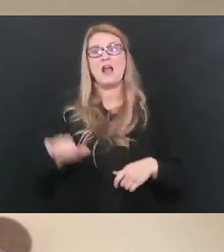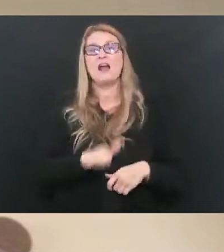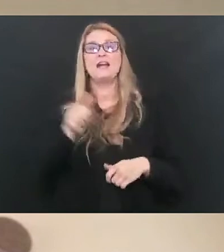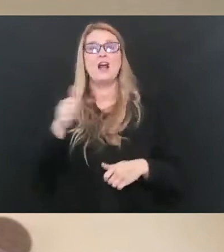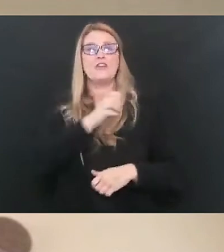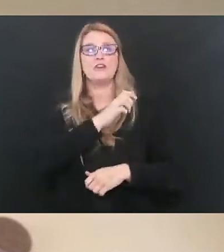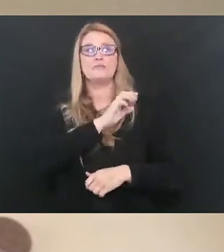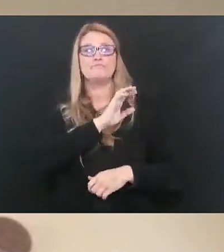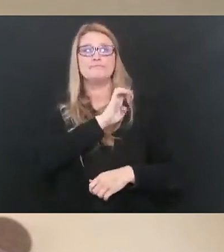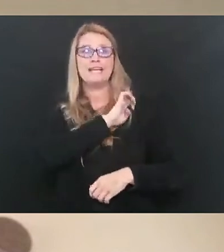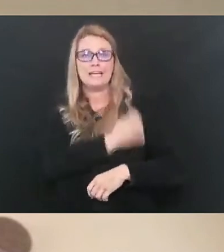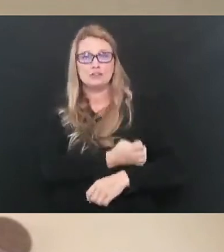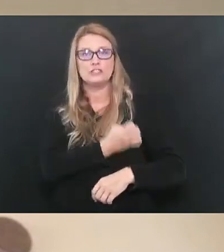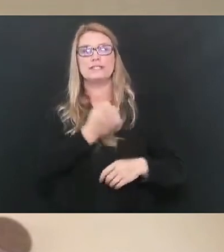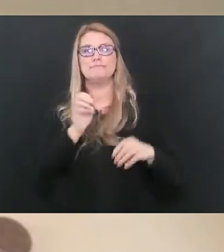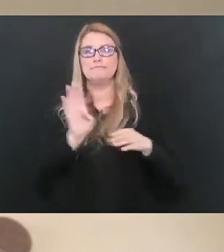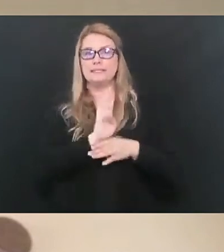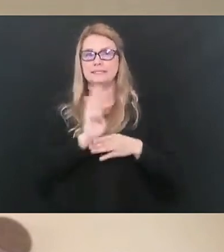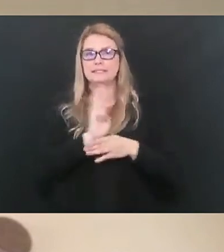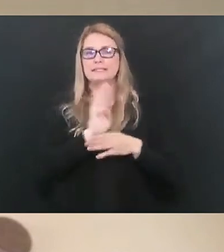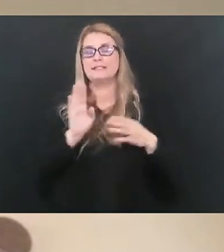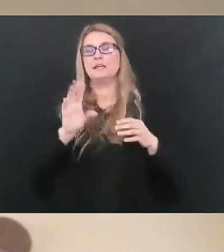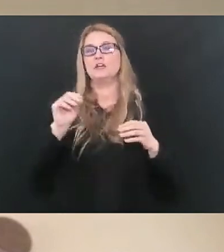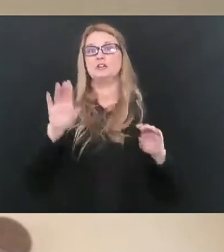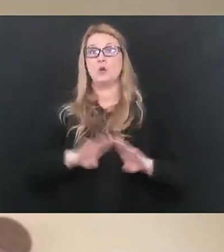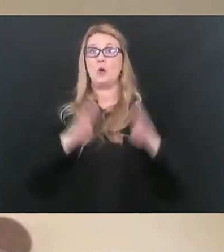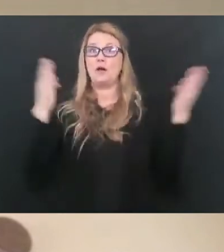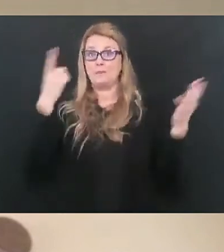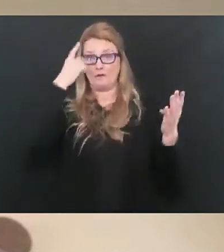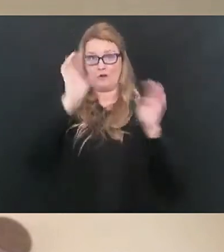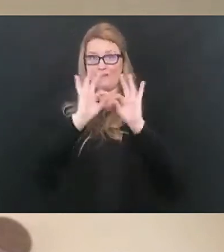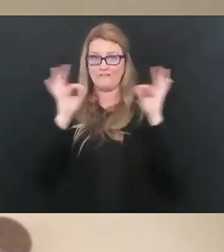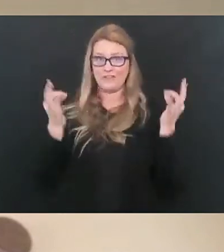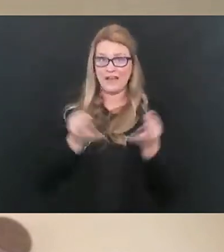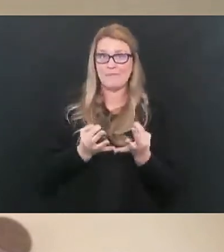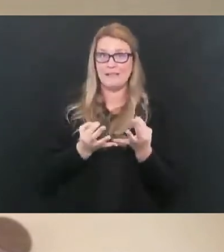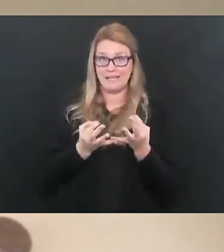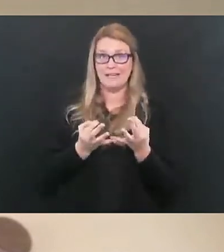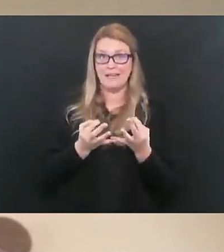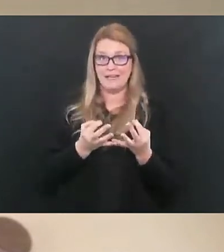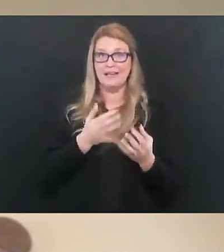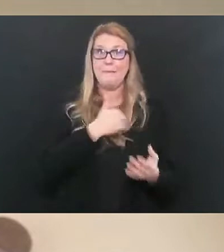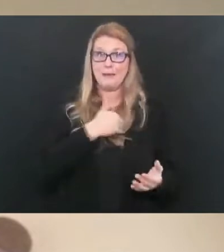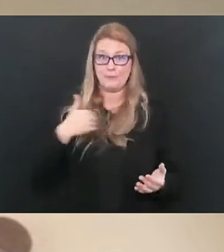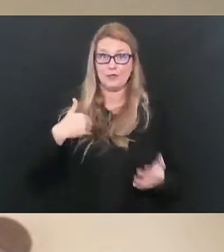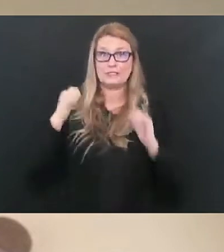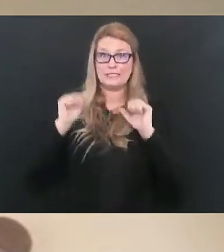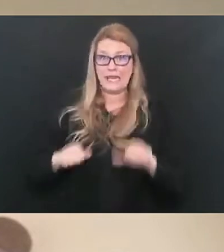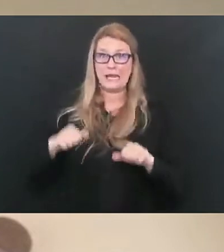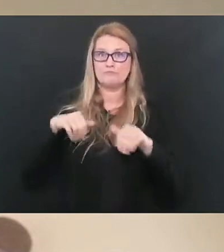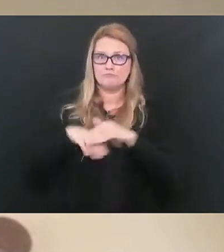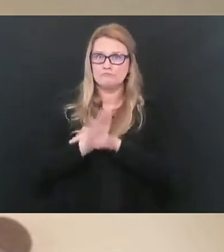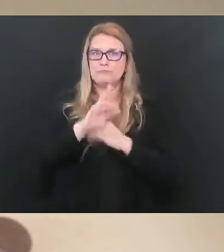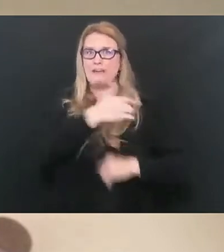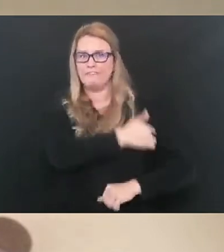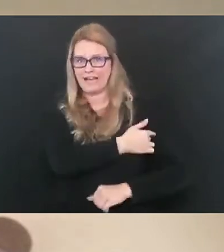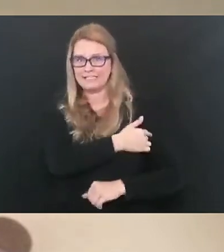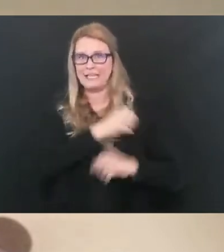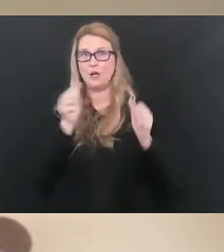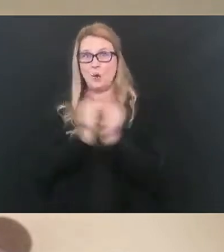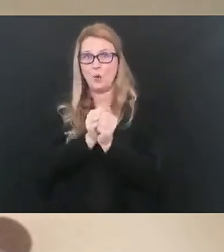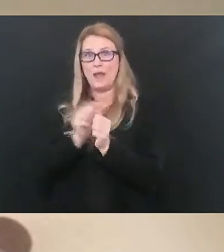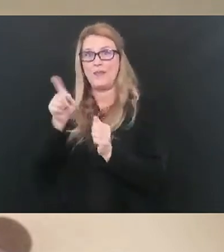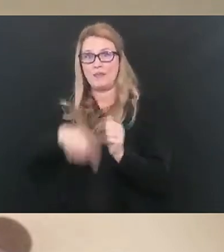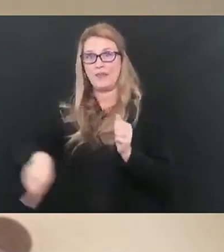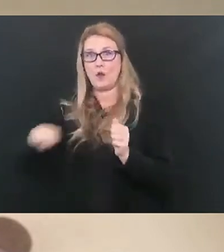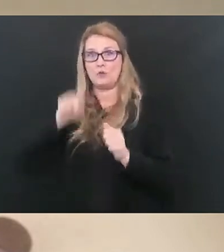companies. Also opening it up so family members can now be vaccinated with those individuals in these